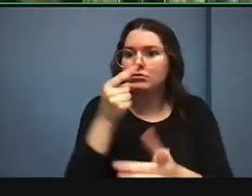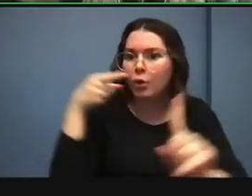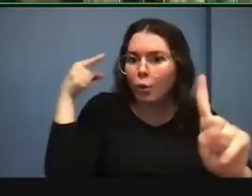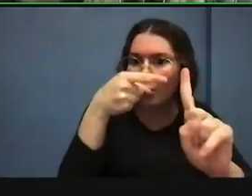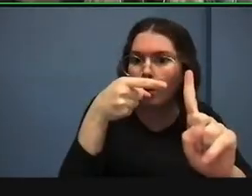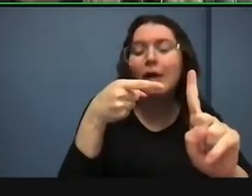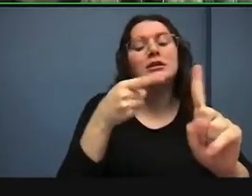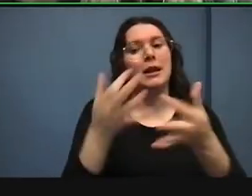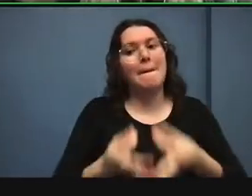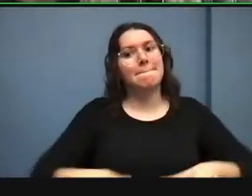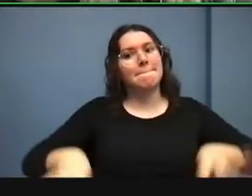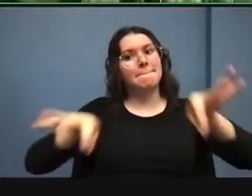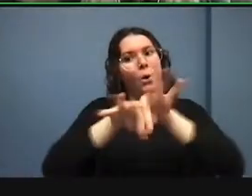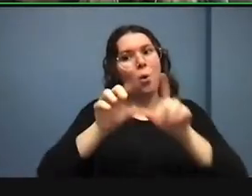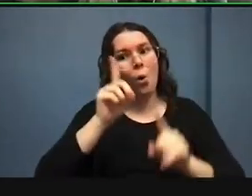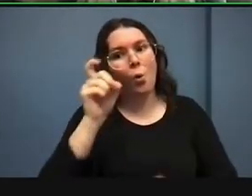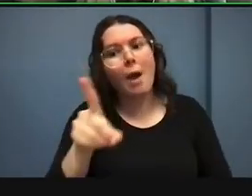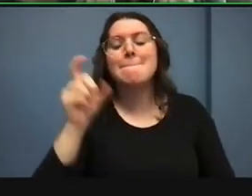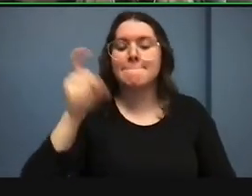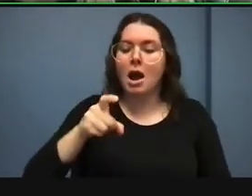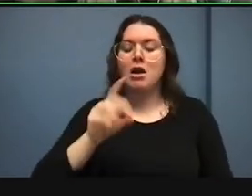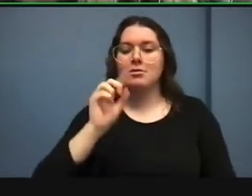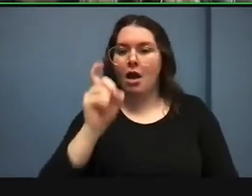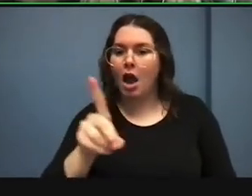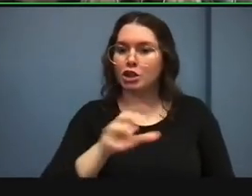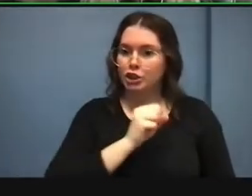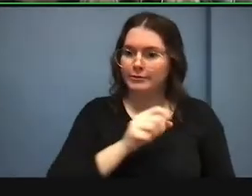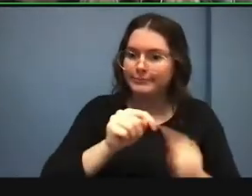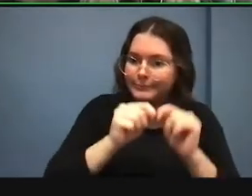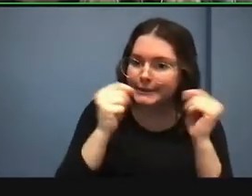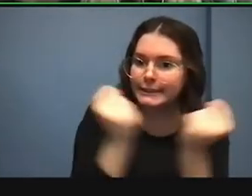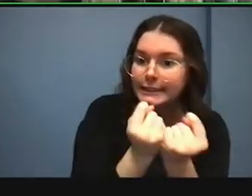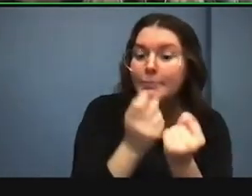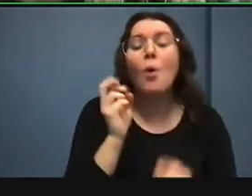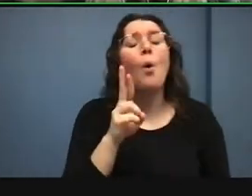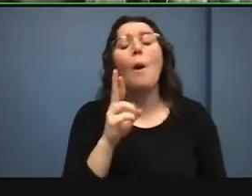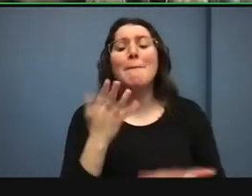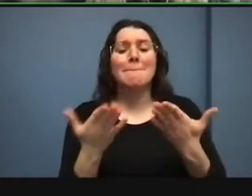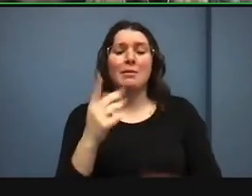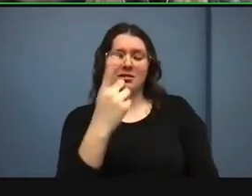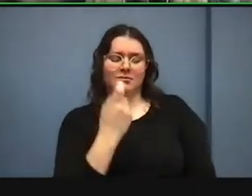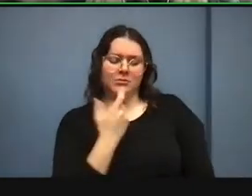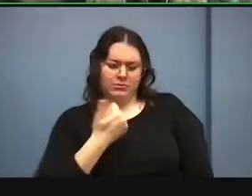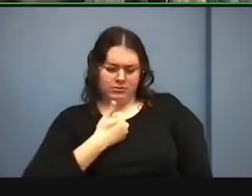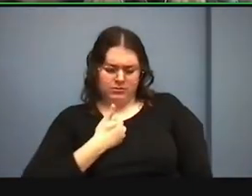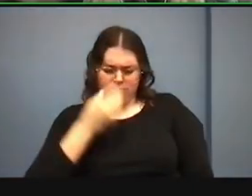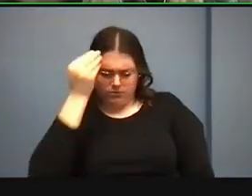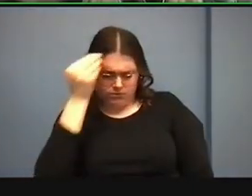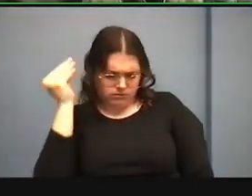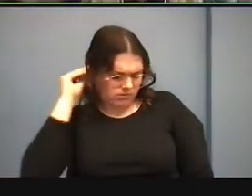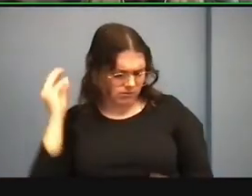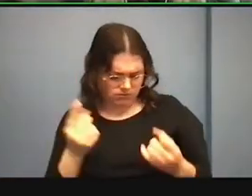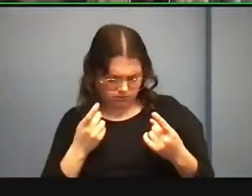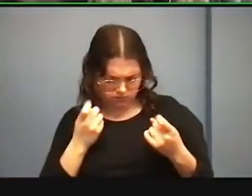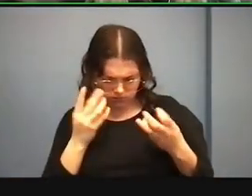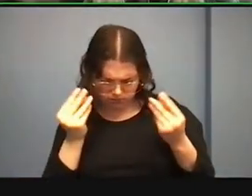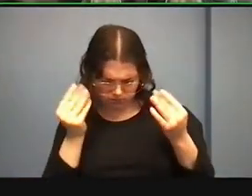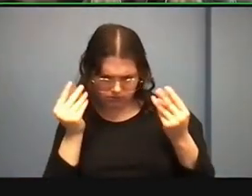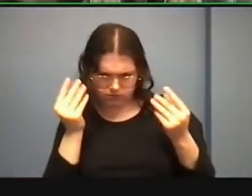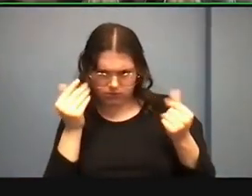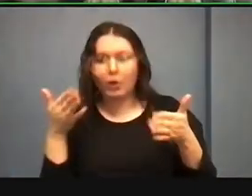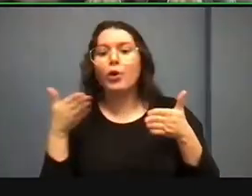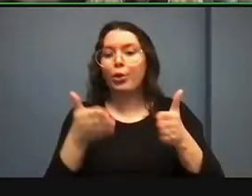really important question that you should be asking your team, or definitely at least asking yourself in the back of your mind when you're going through an